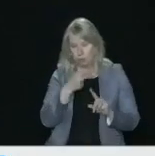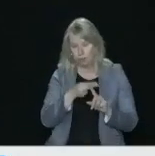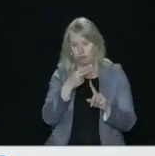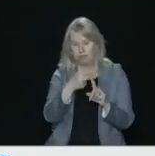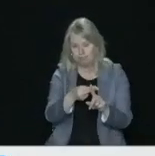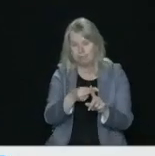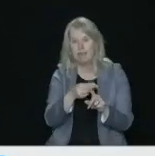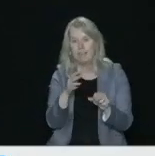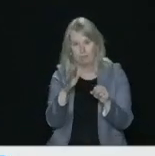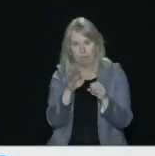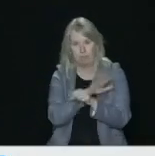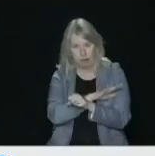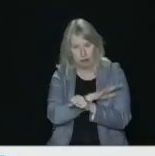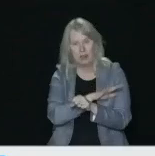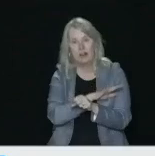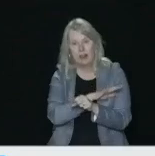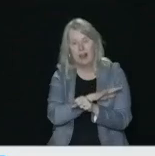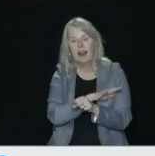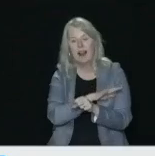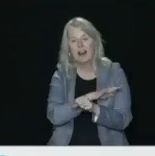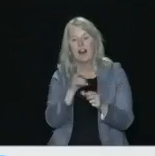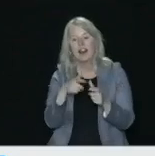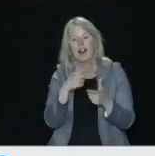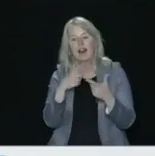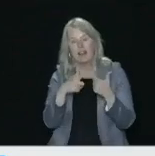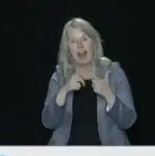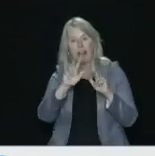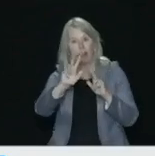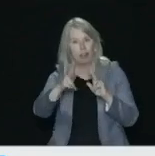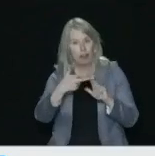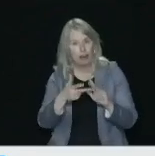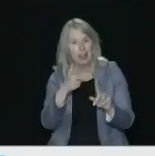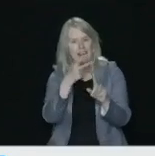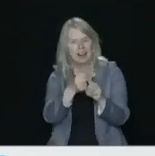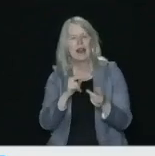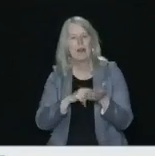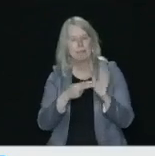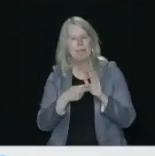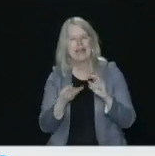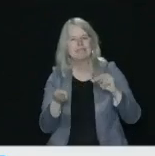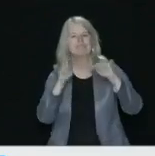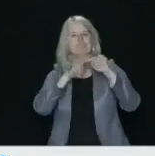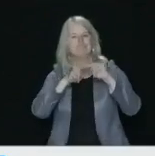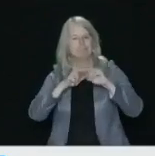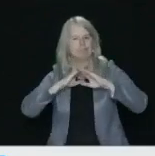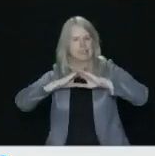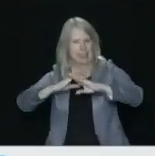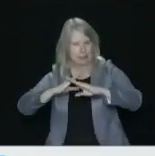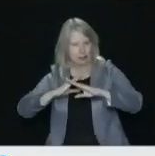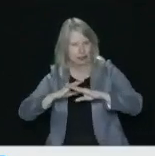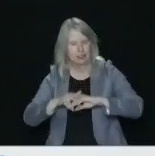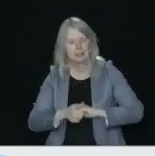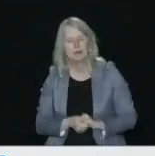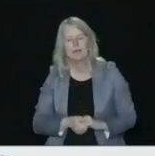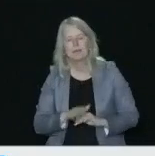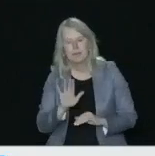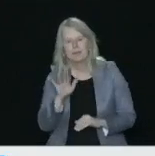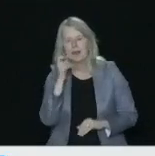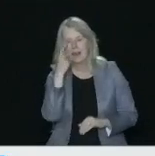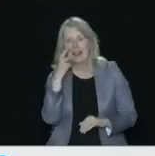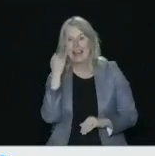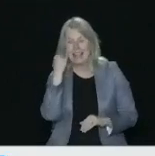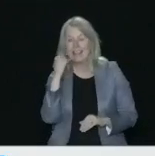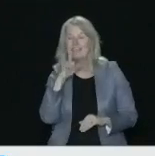is really to provide them with the data that we have in terms of vaccines, vaccine effectiveness, both